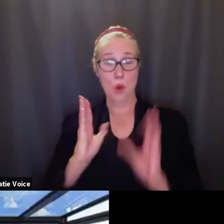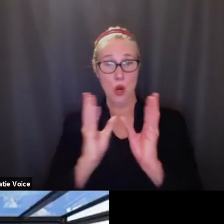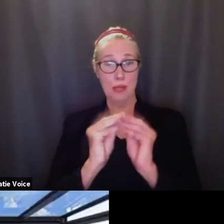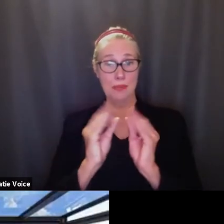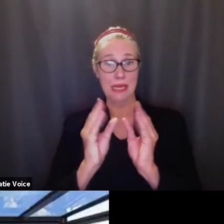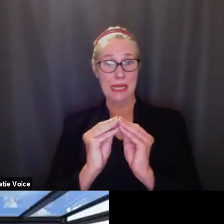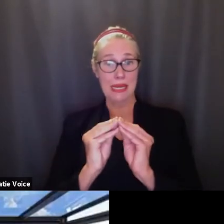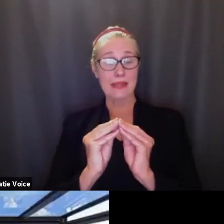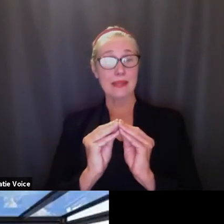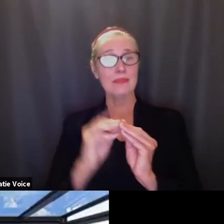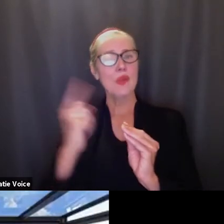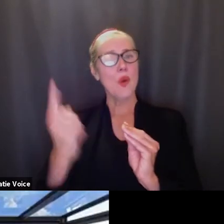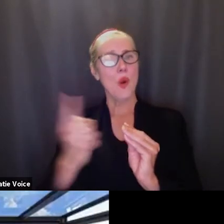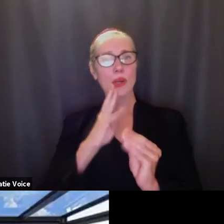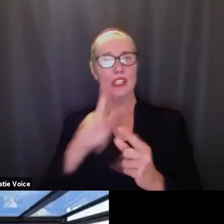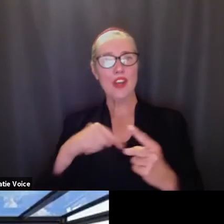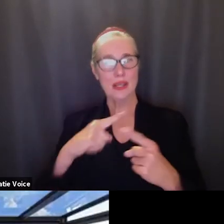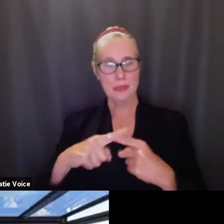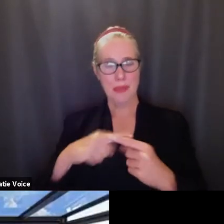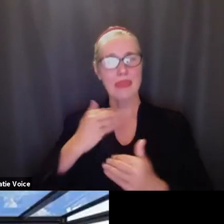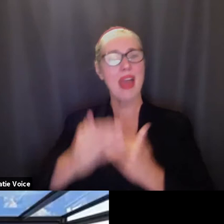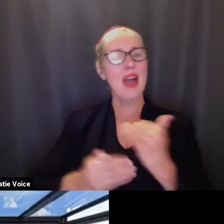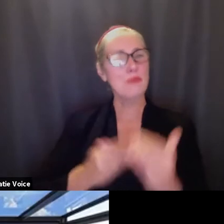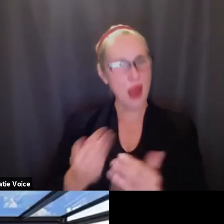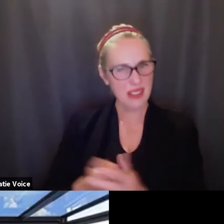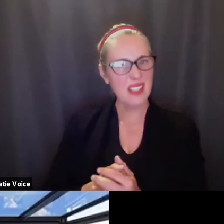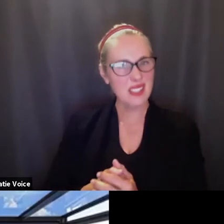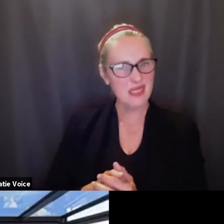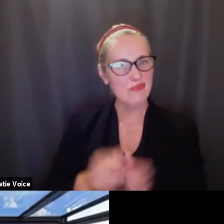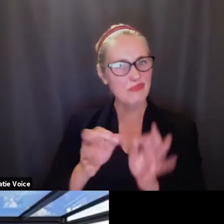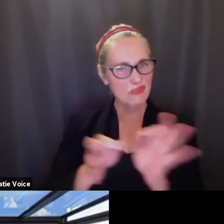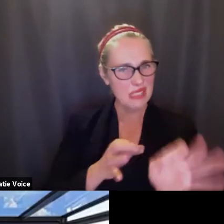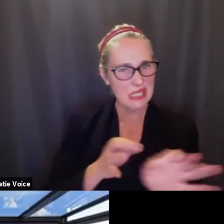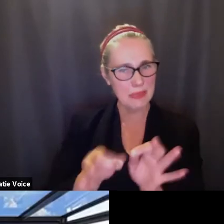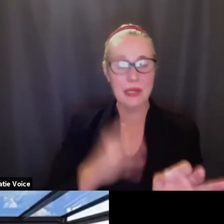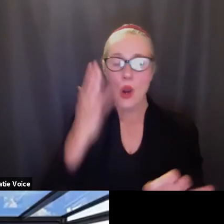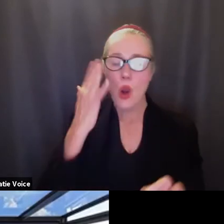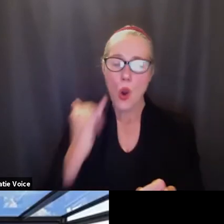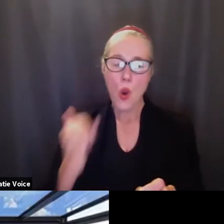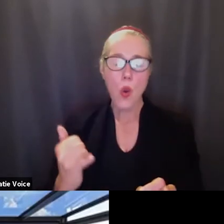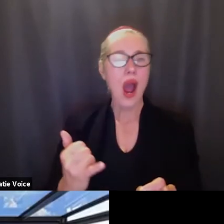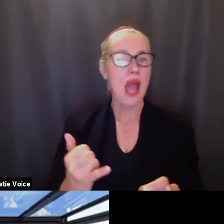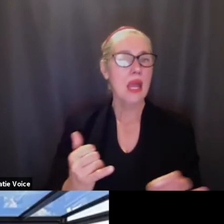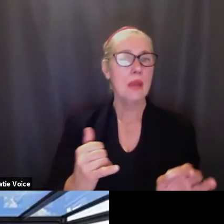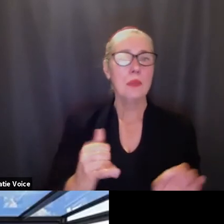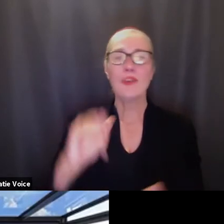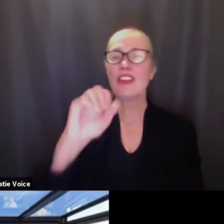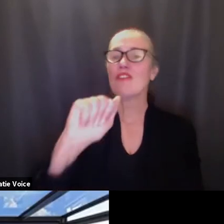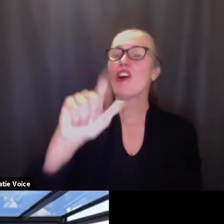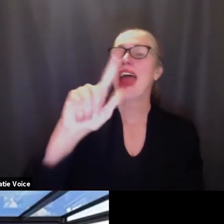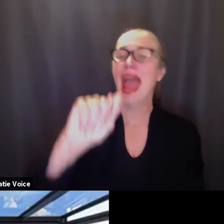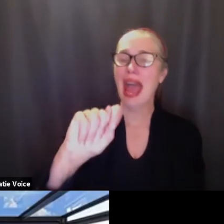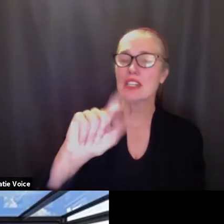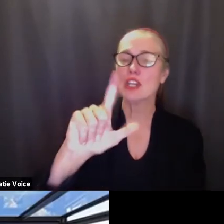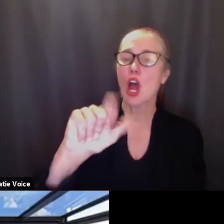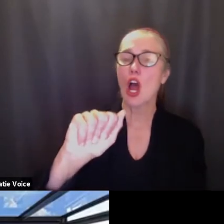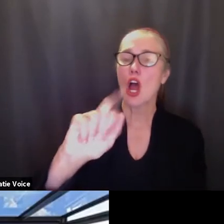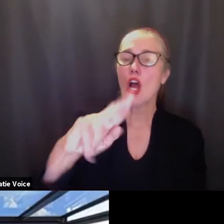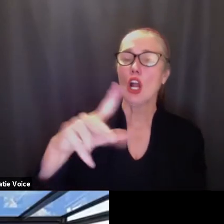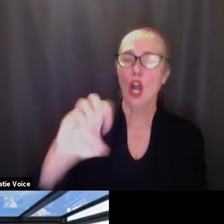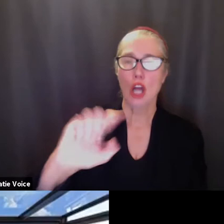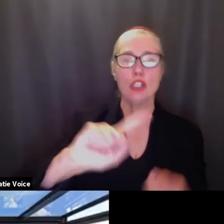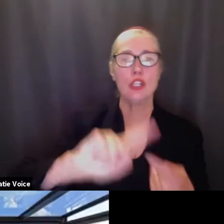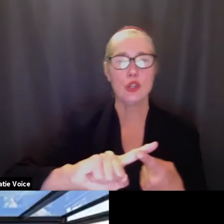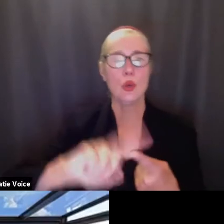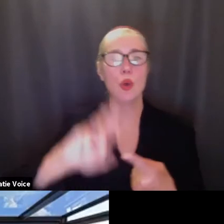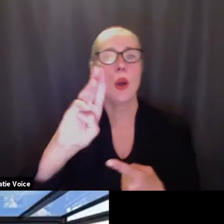uh we just talked about the process talked about why we're we're moving from an at-large to a my trusty area um and talked